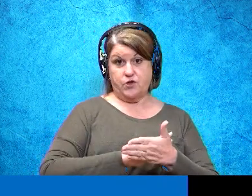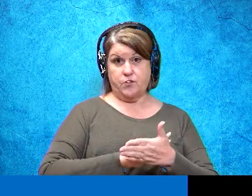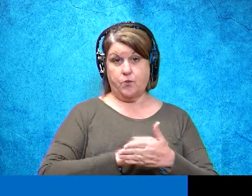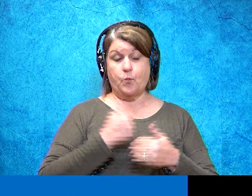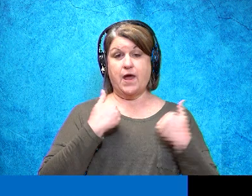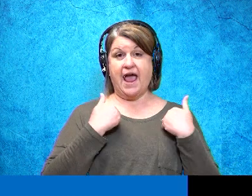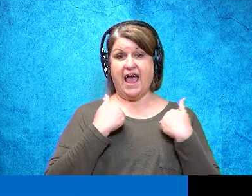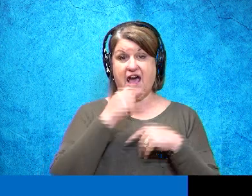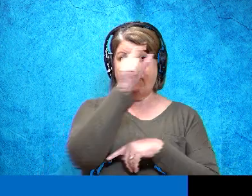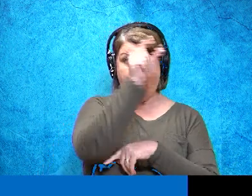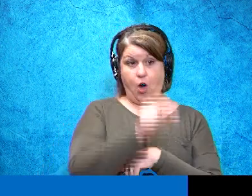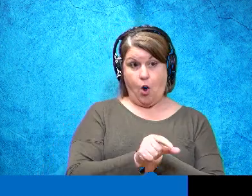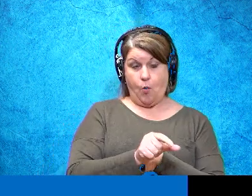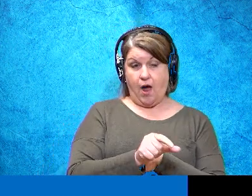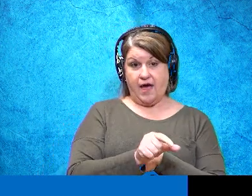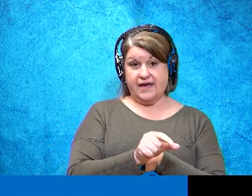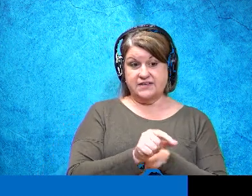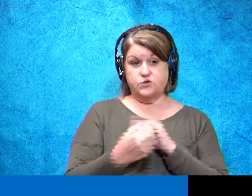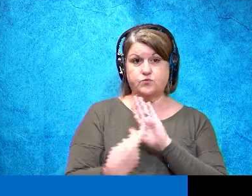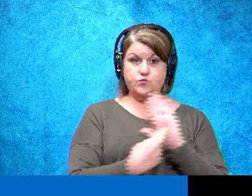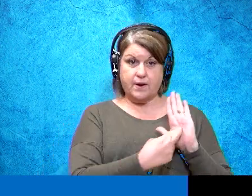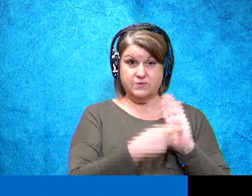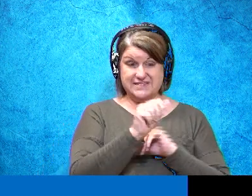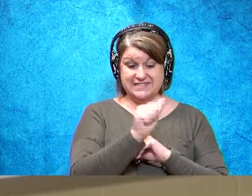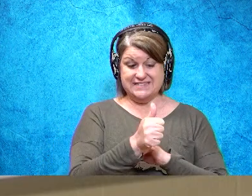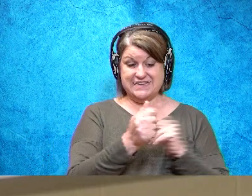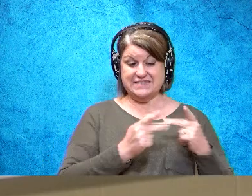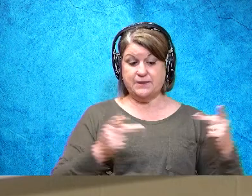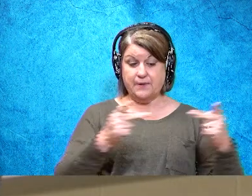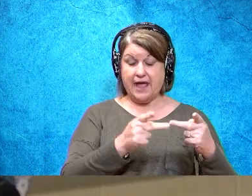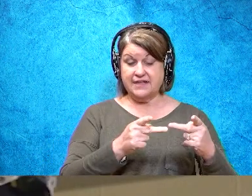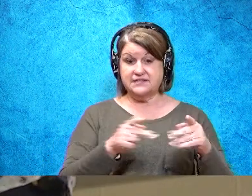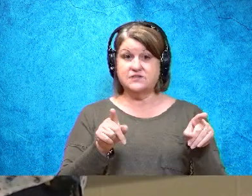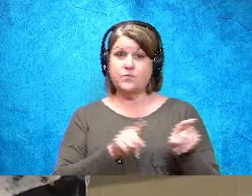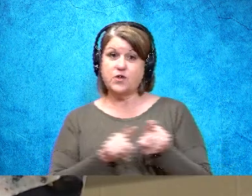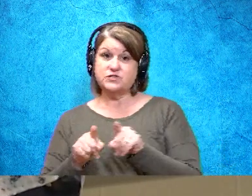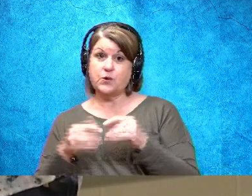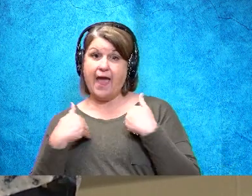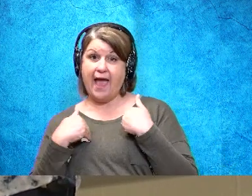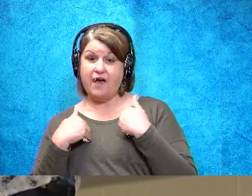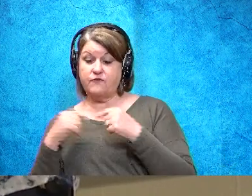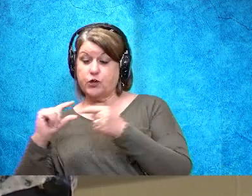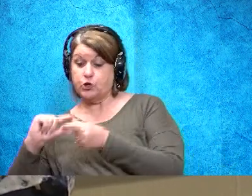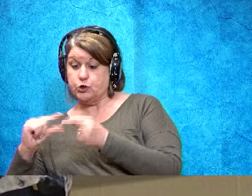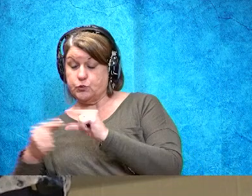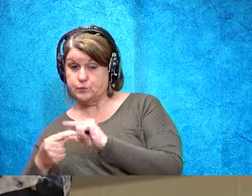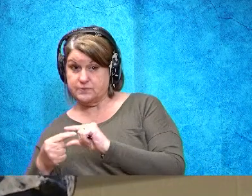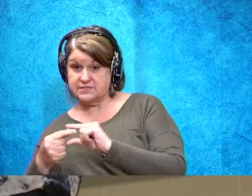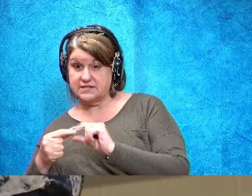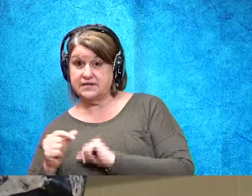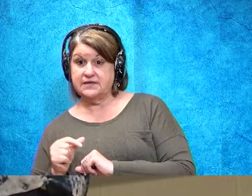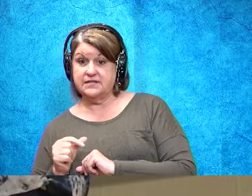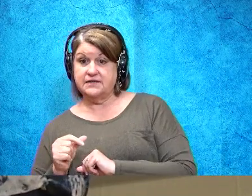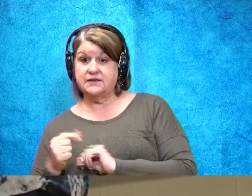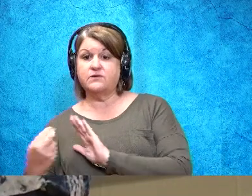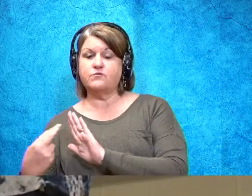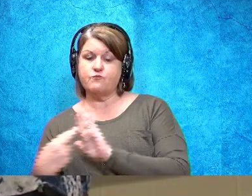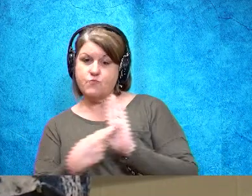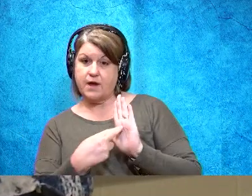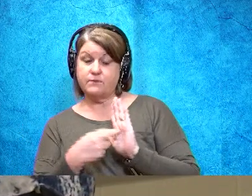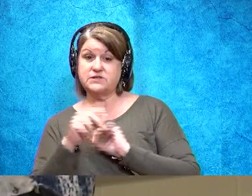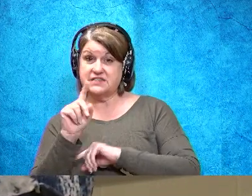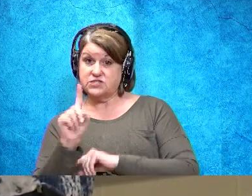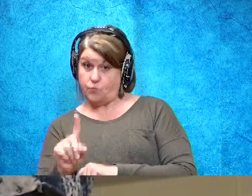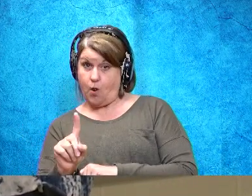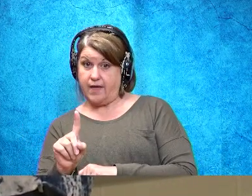is 10. It stands for the tens place. We also have cubes. Cube is 1 and is